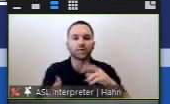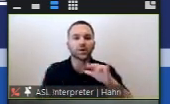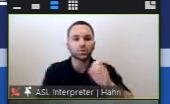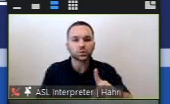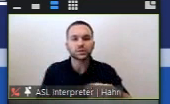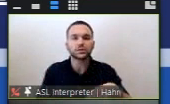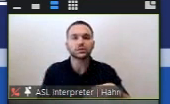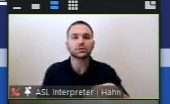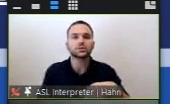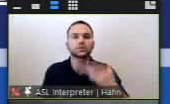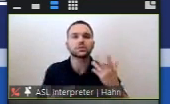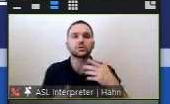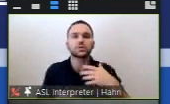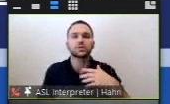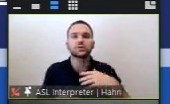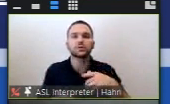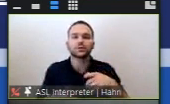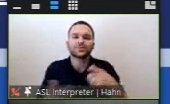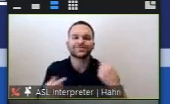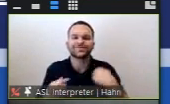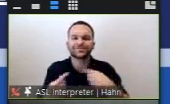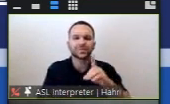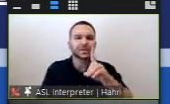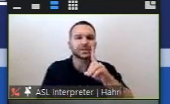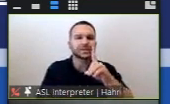has Delta continued taking over?